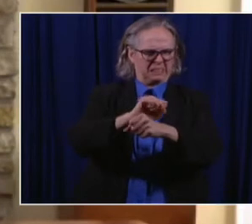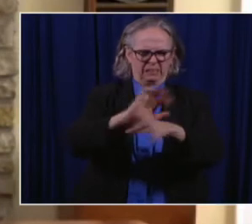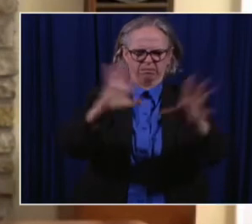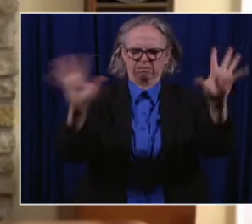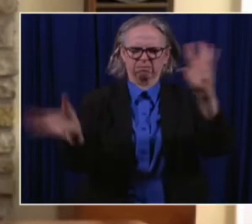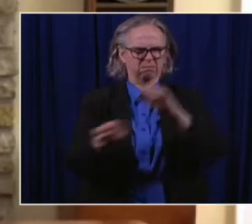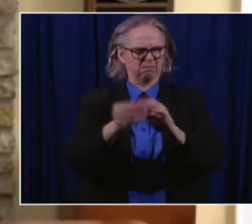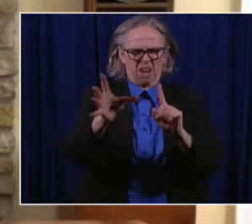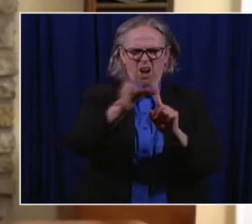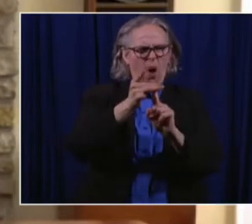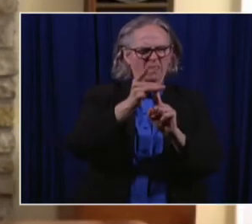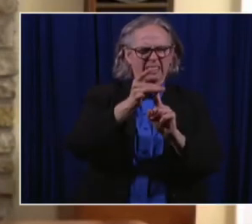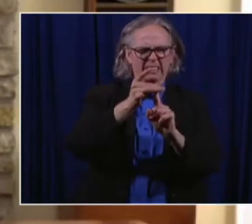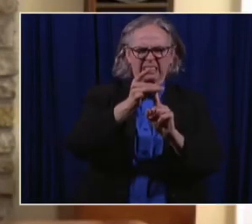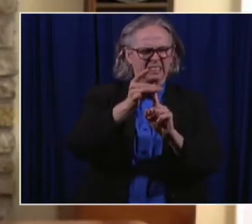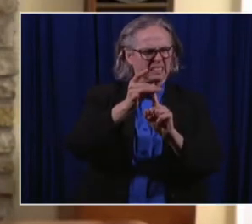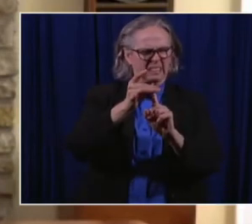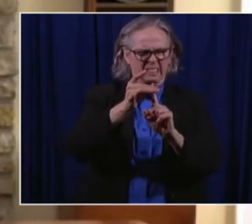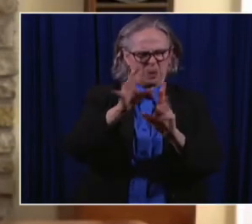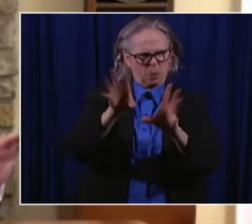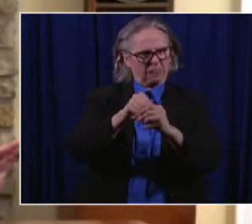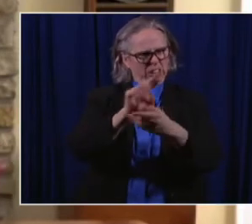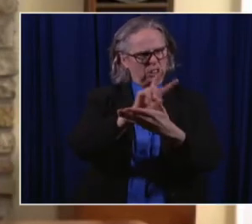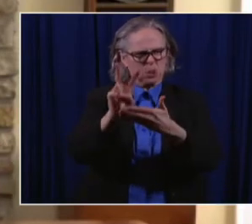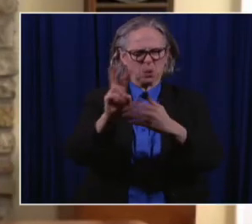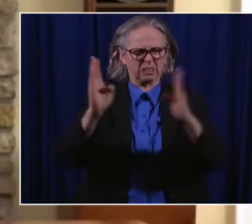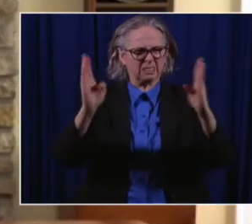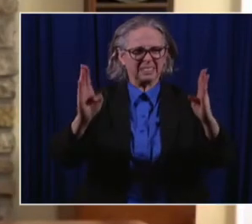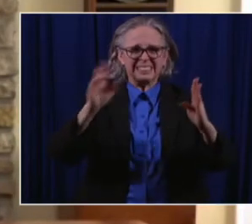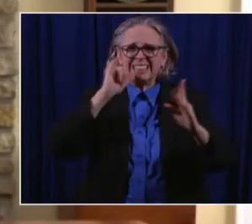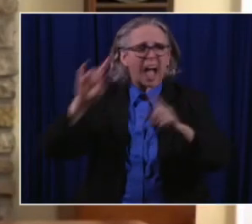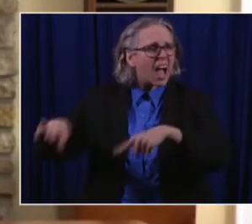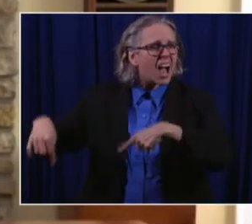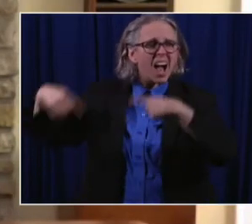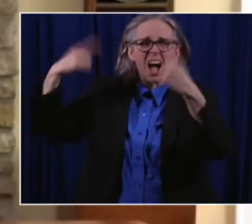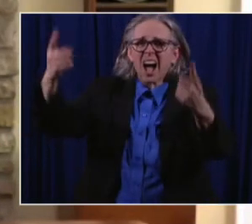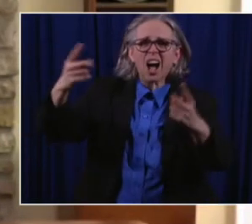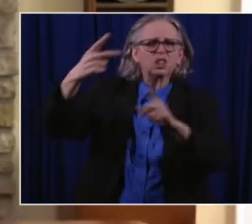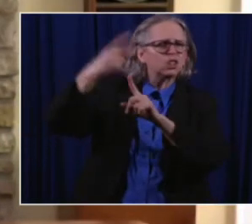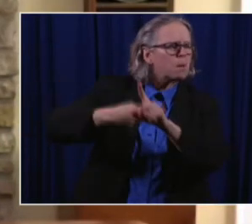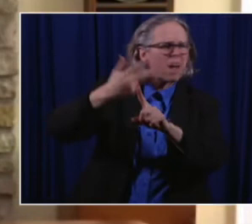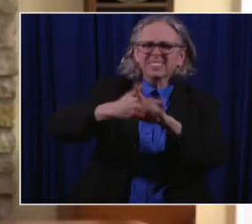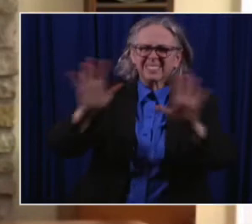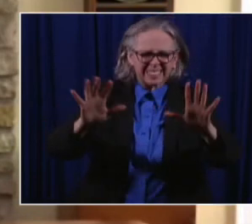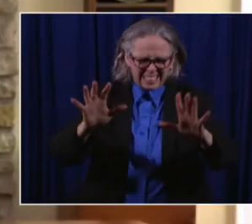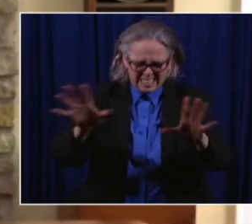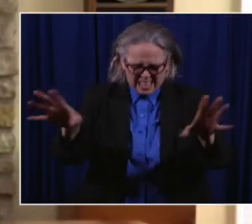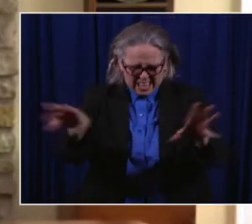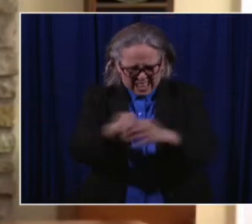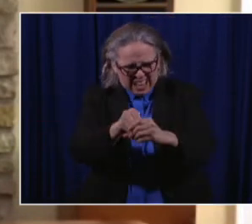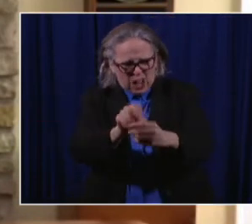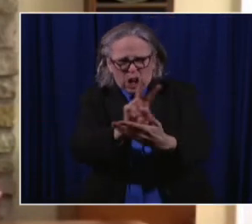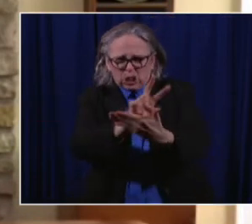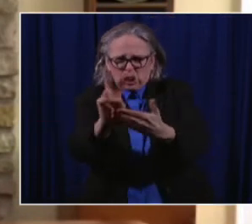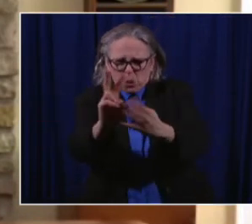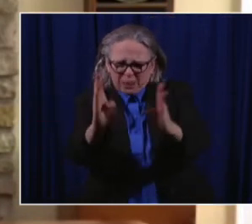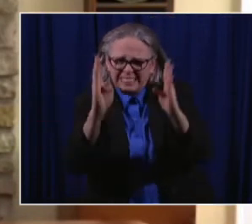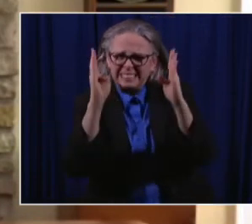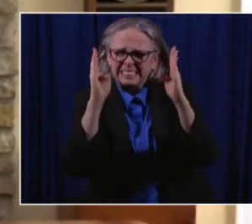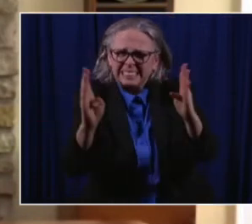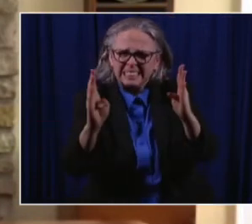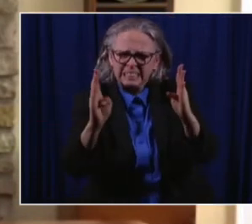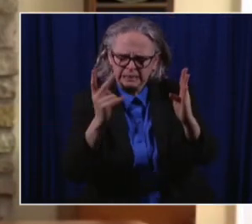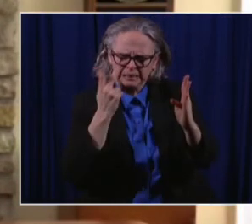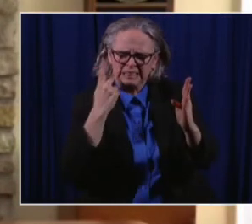last 14 days. So it's not historical, it's not 2 months ago. It's what's going on in your county or your zip